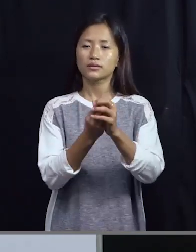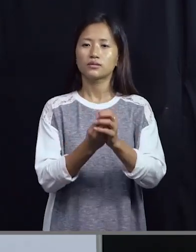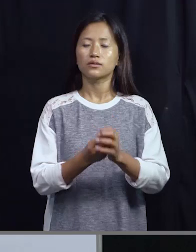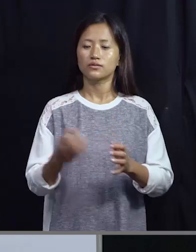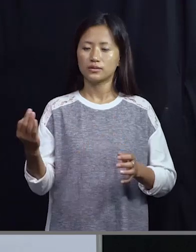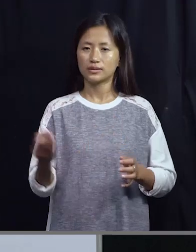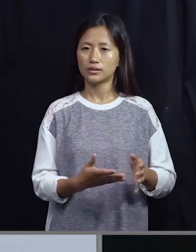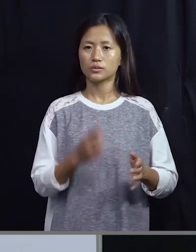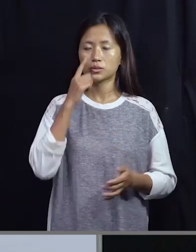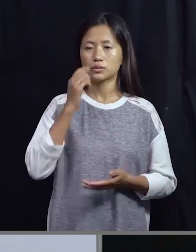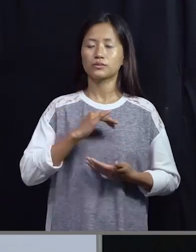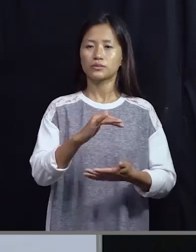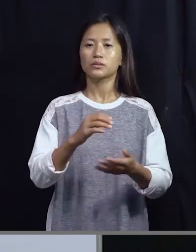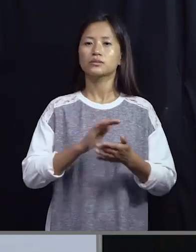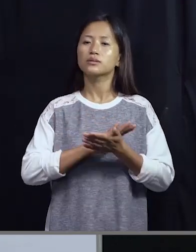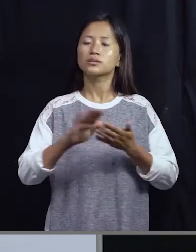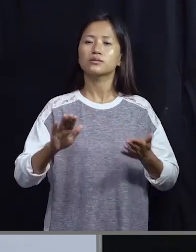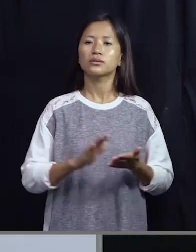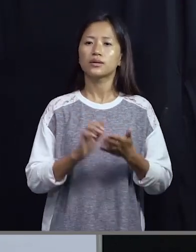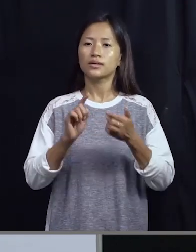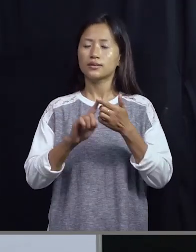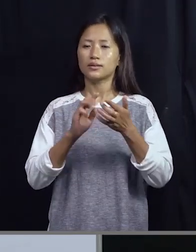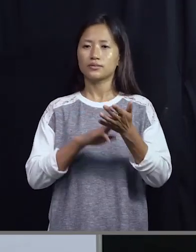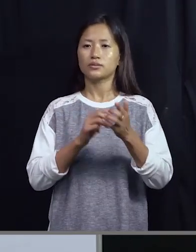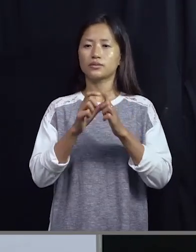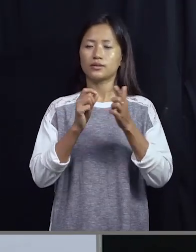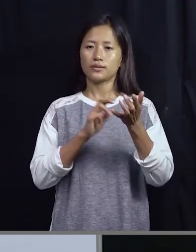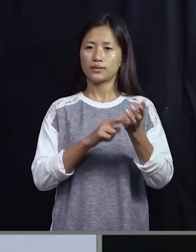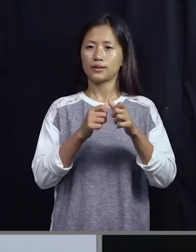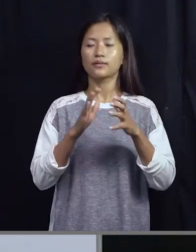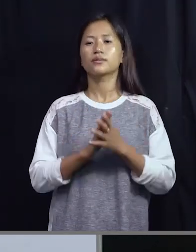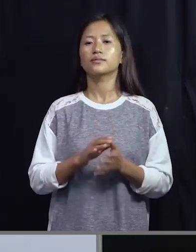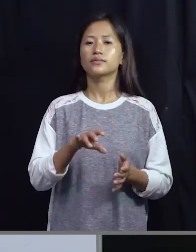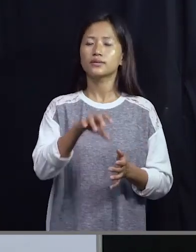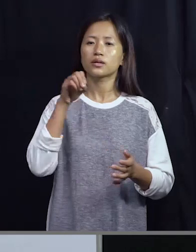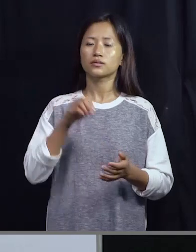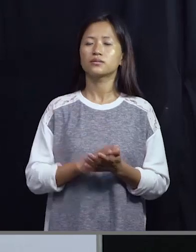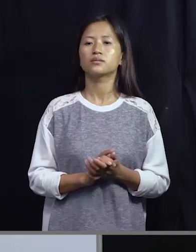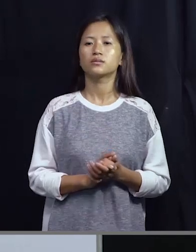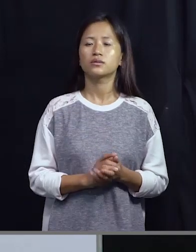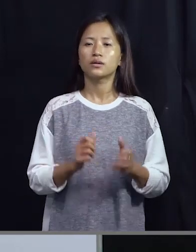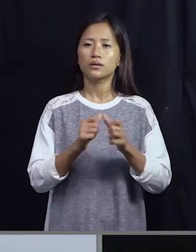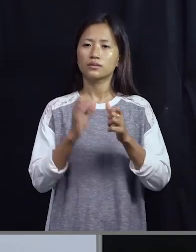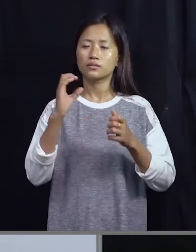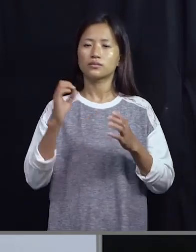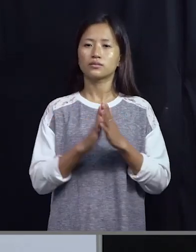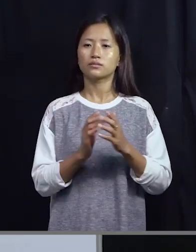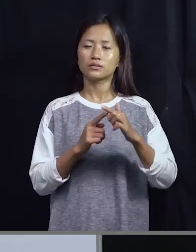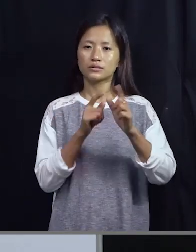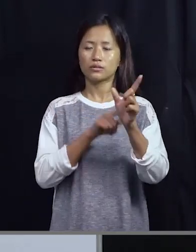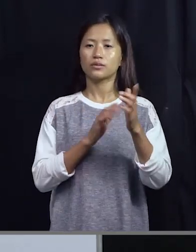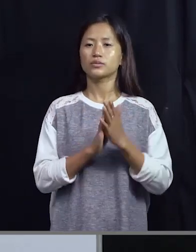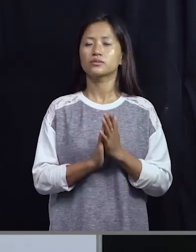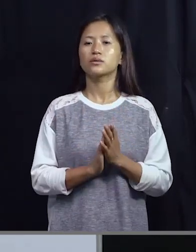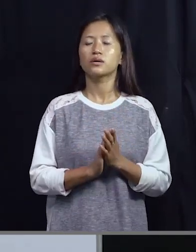new daughter strand is done by the enzyme DNA polymerase, taking into account the types of the bases that